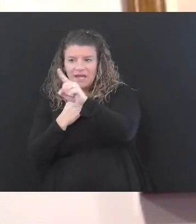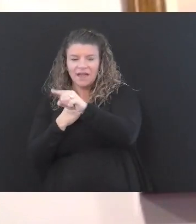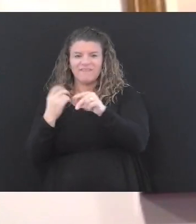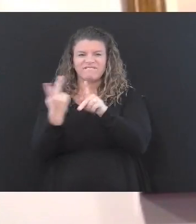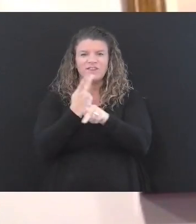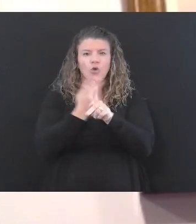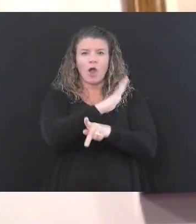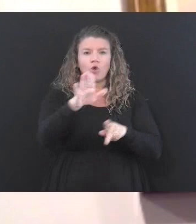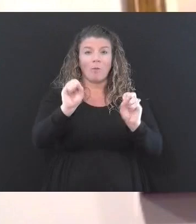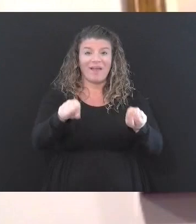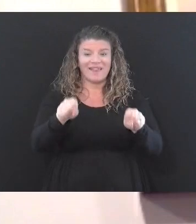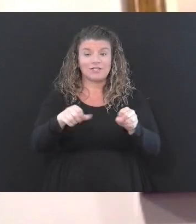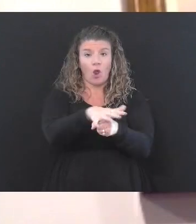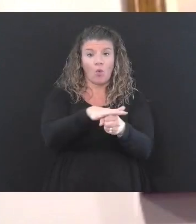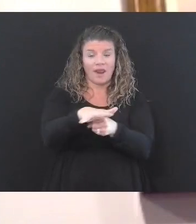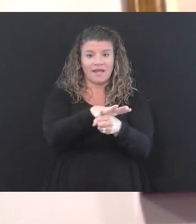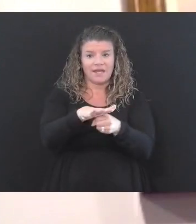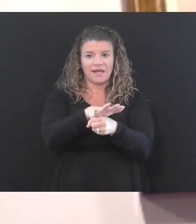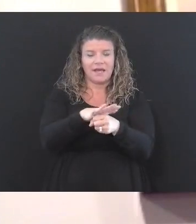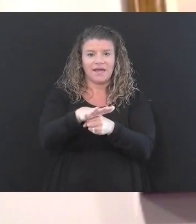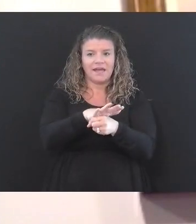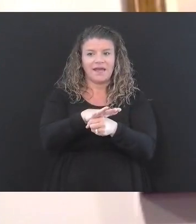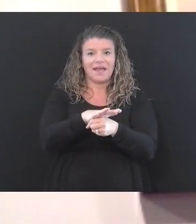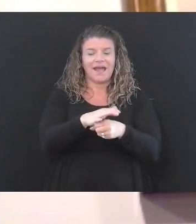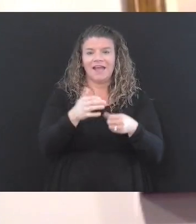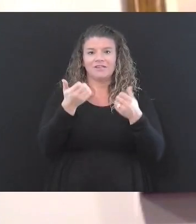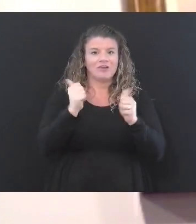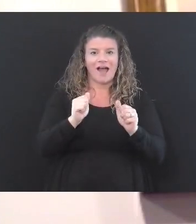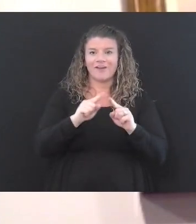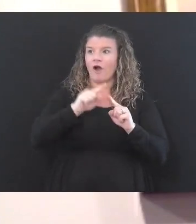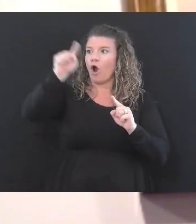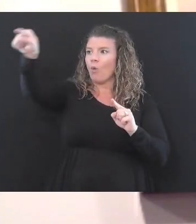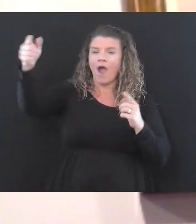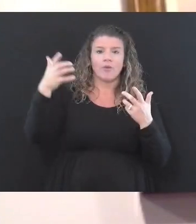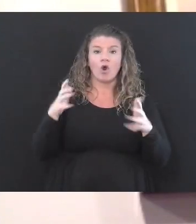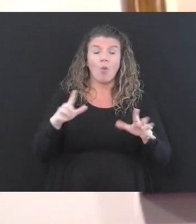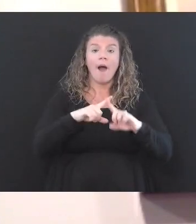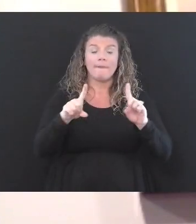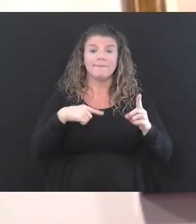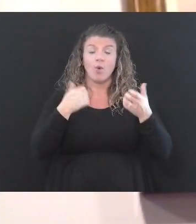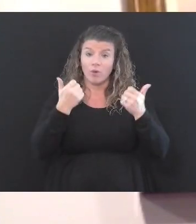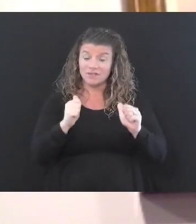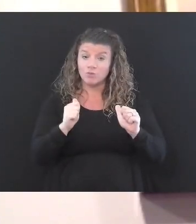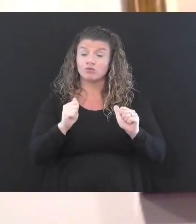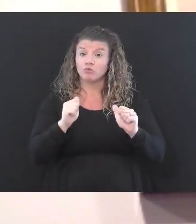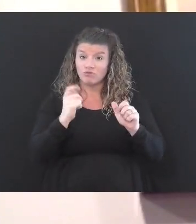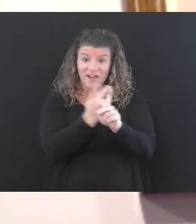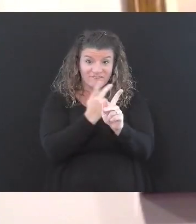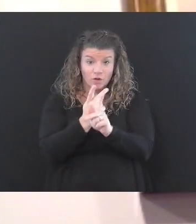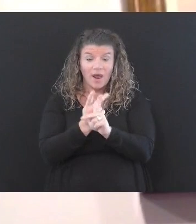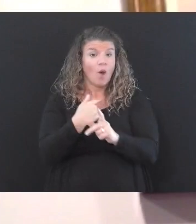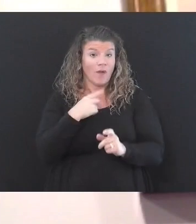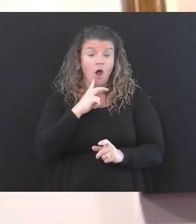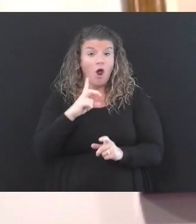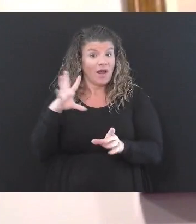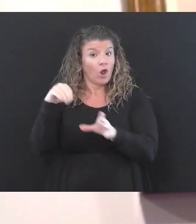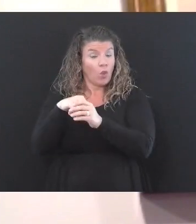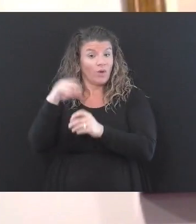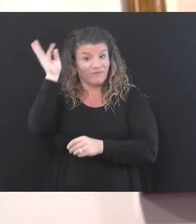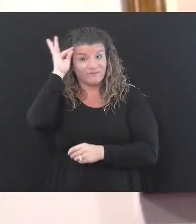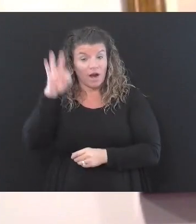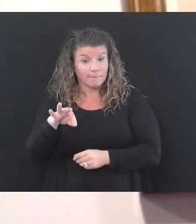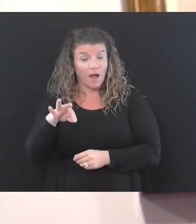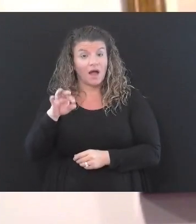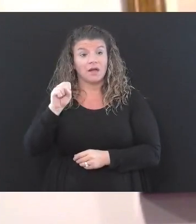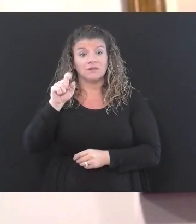capabilities locally than it is to try to do it at a distance. But we're certainly looking at Fairmont and